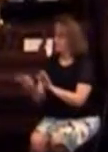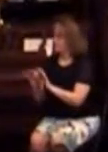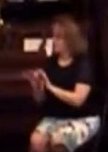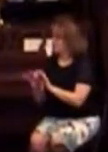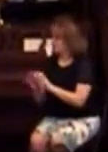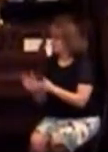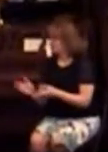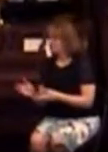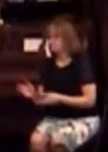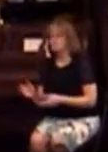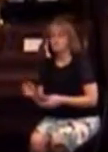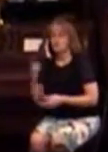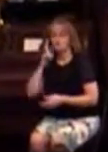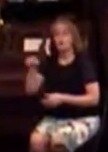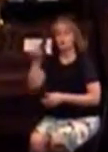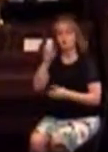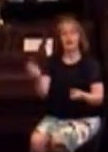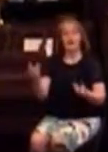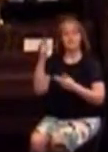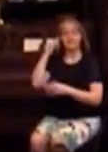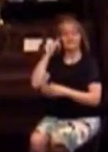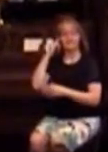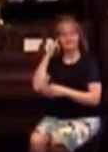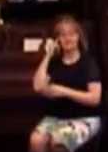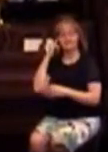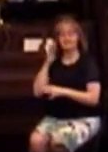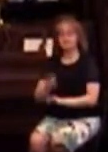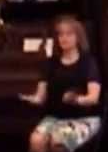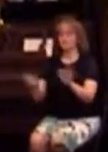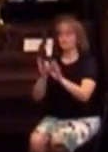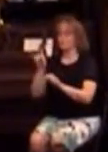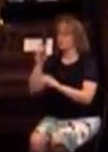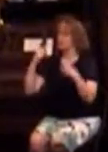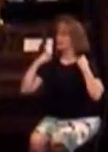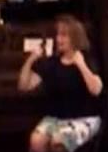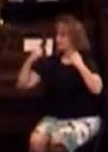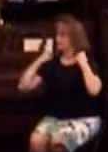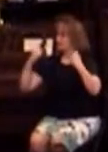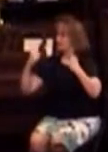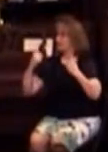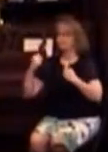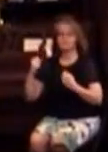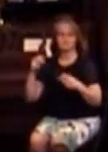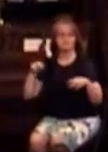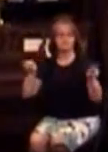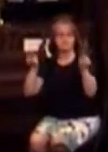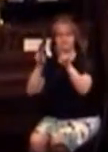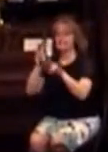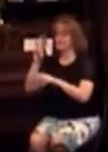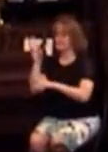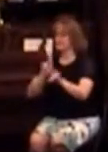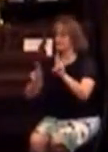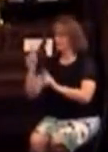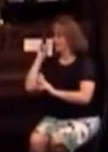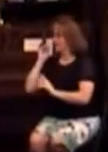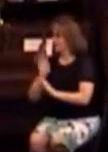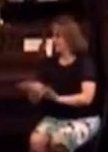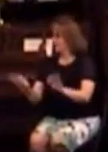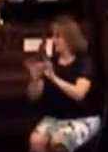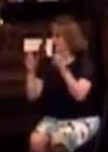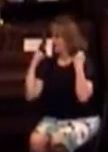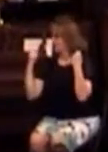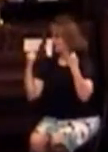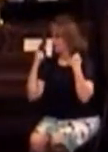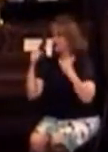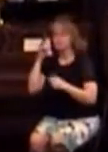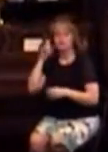it's important to exercise? See, that's part of the problem. We have six hands up. You know, okay, but that's only because you knew there's a